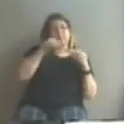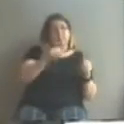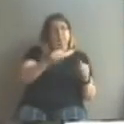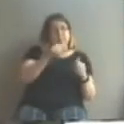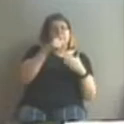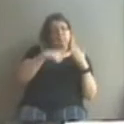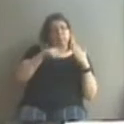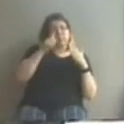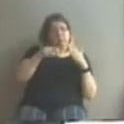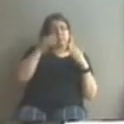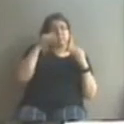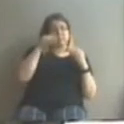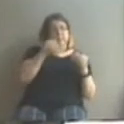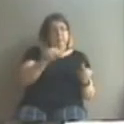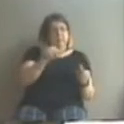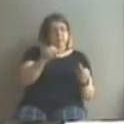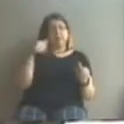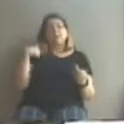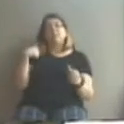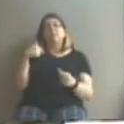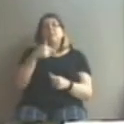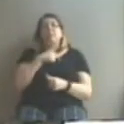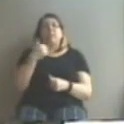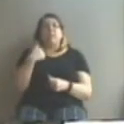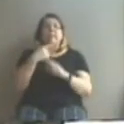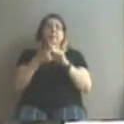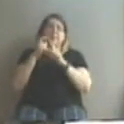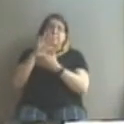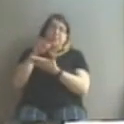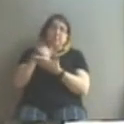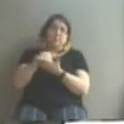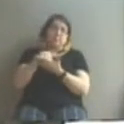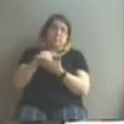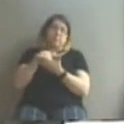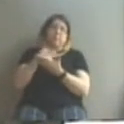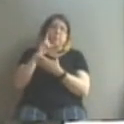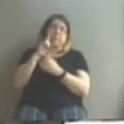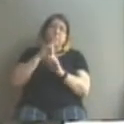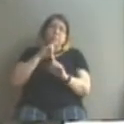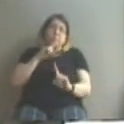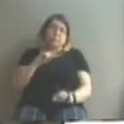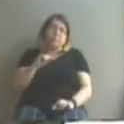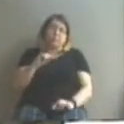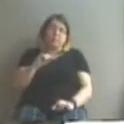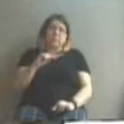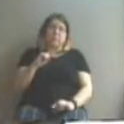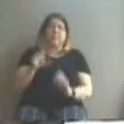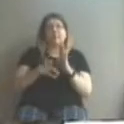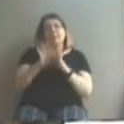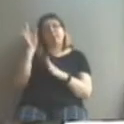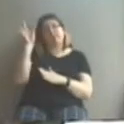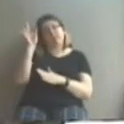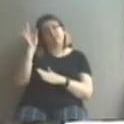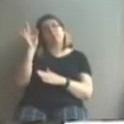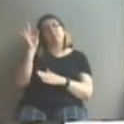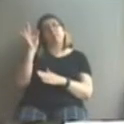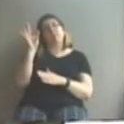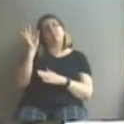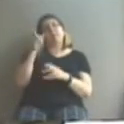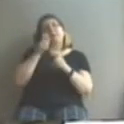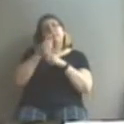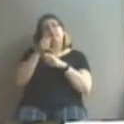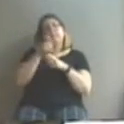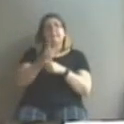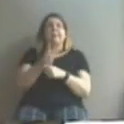should have been spending. Right. We have, from the centralization of ordering, found there to be